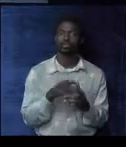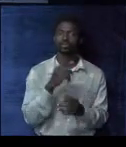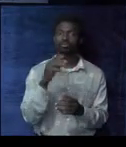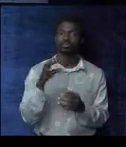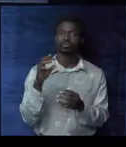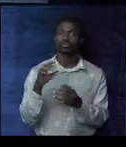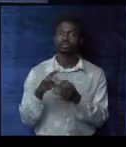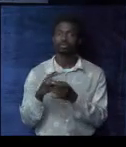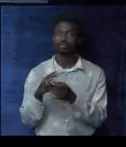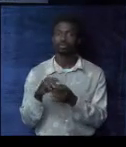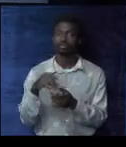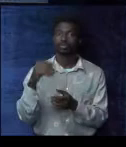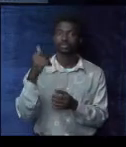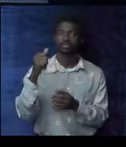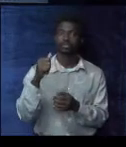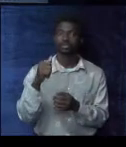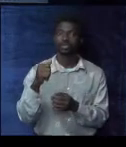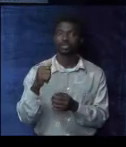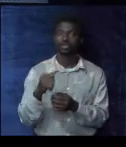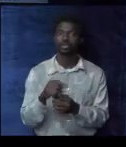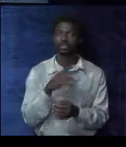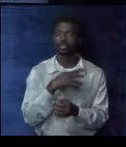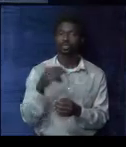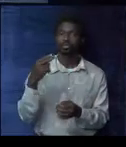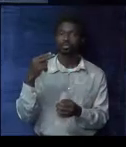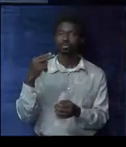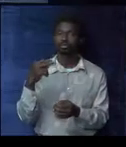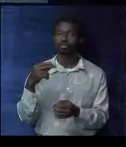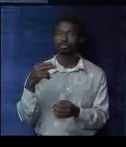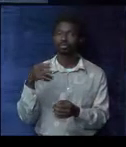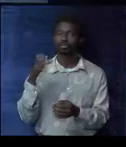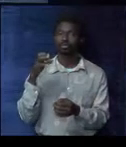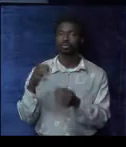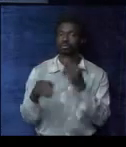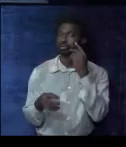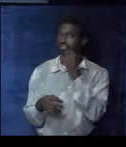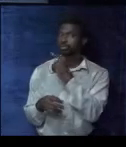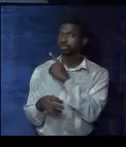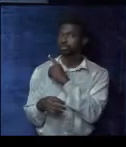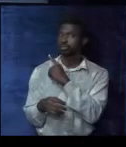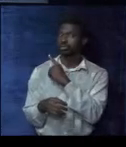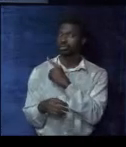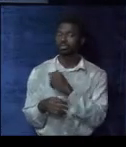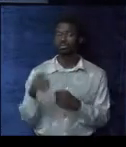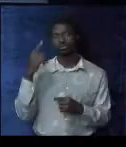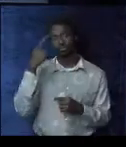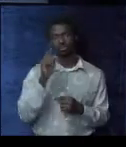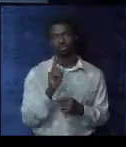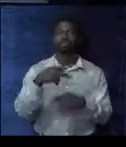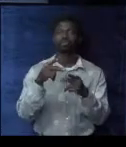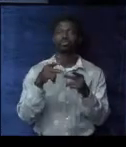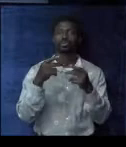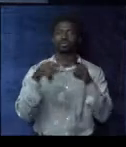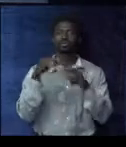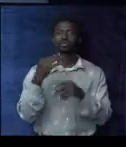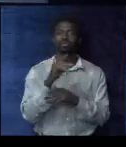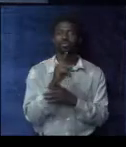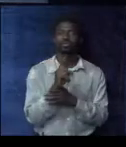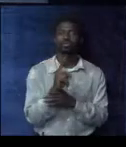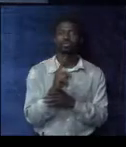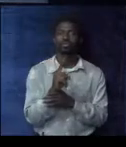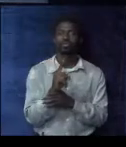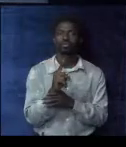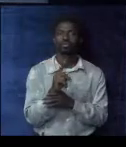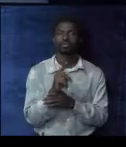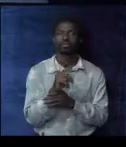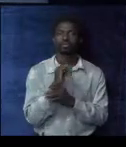you're counting, tens of whatever you're counting, 100 of whatever you're counting. In this case, it is 100,000 for 1. Okay, so the place value